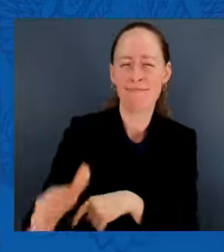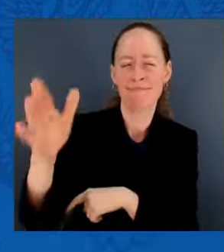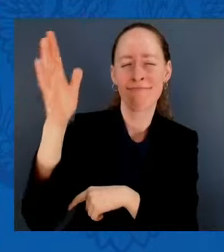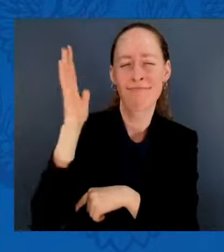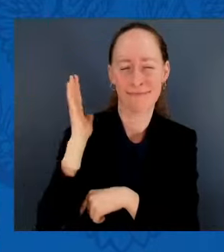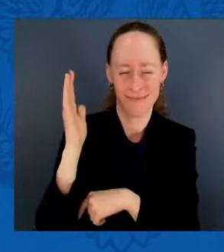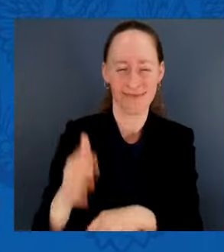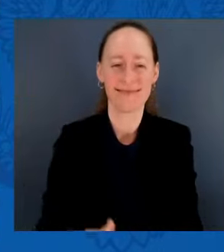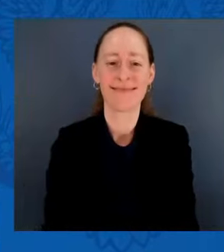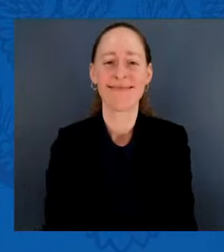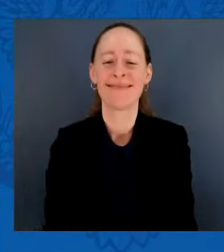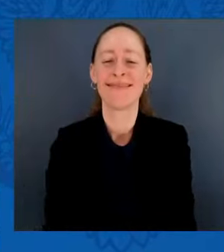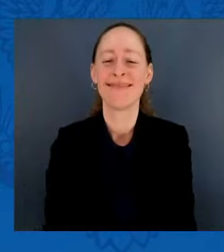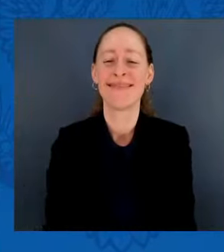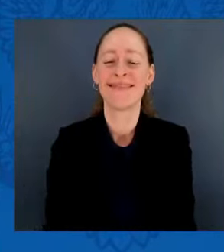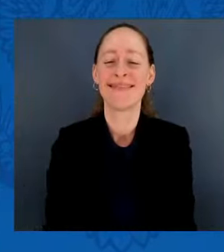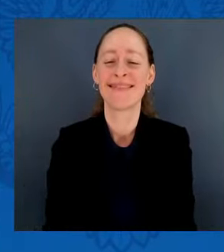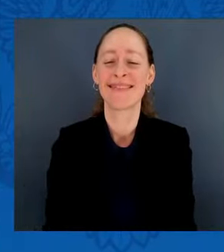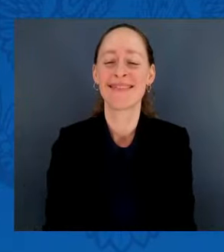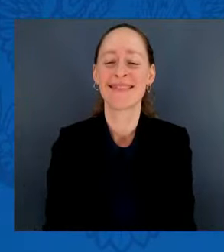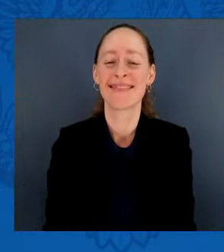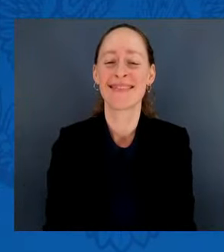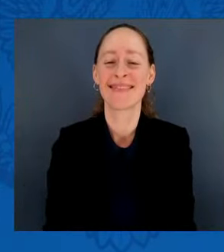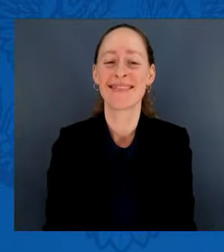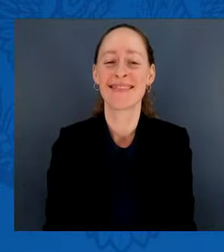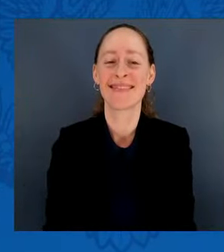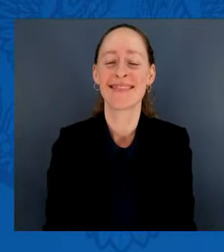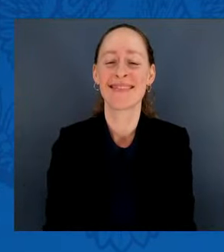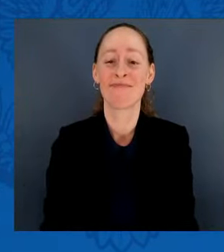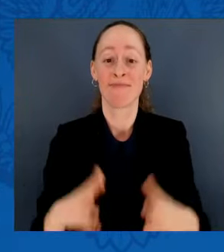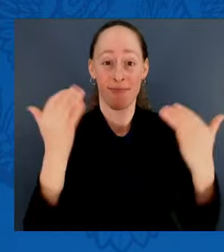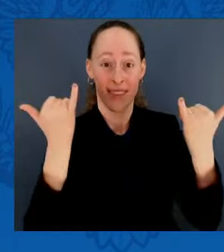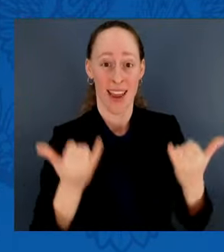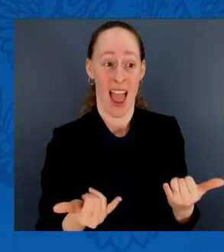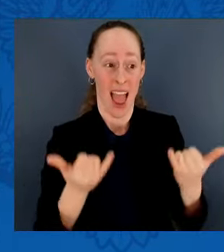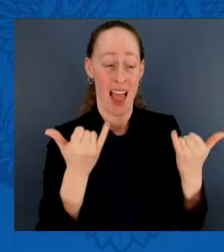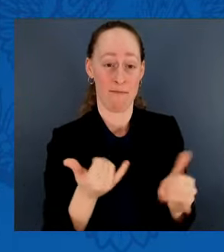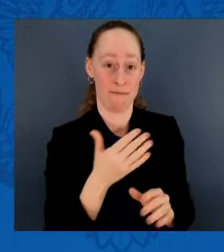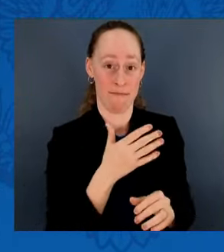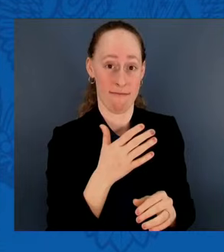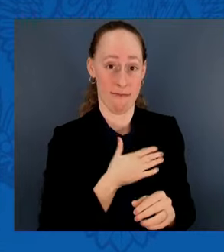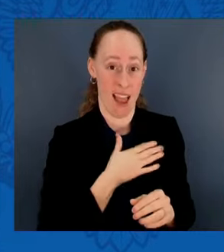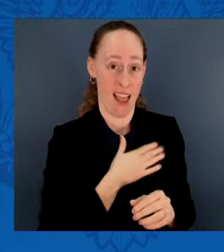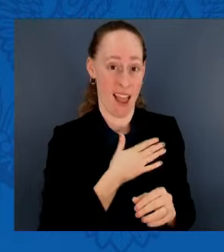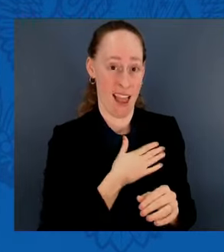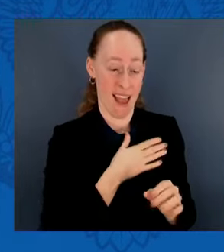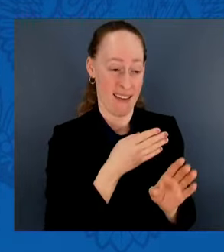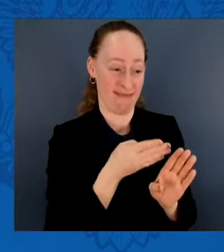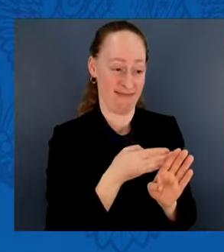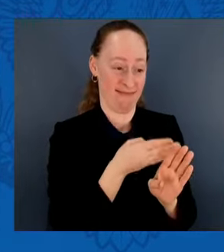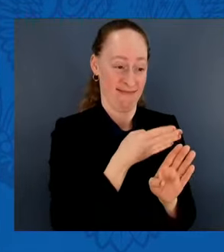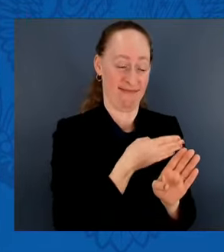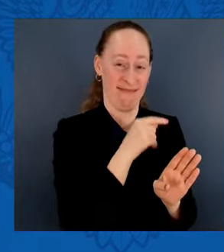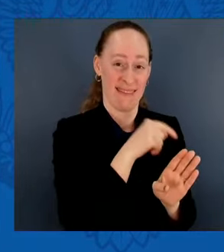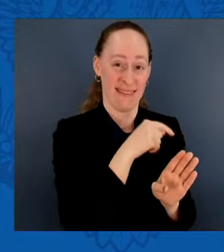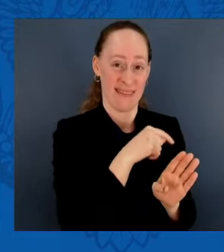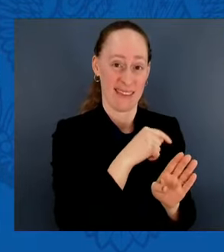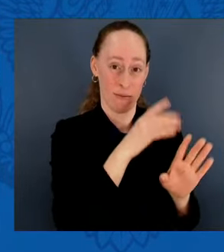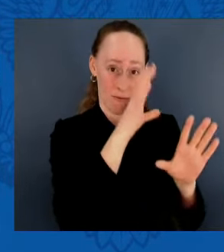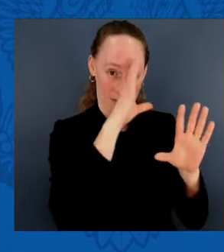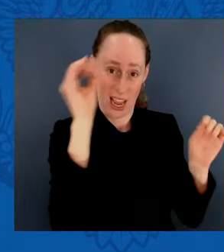my predecessor, a former Republican president, tells Putin, quote, "Do whatever the hell you